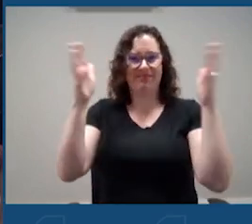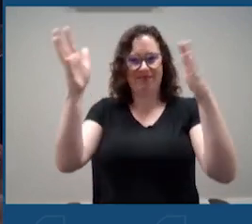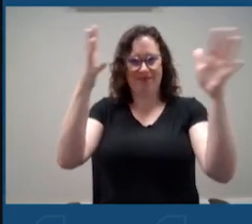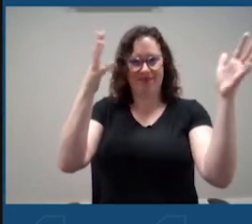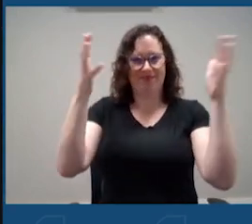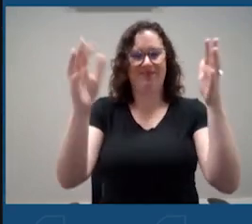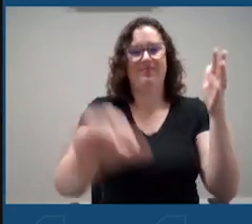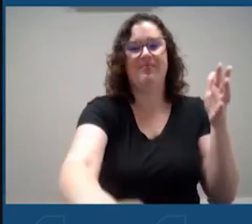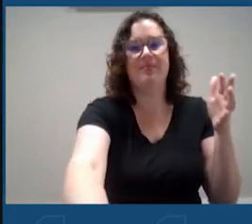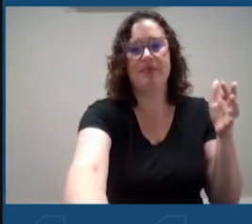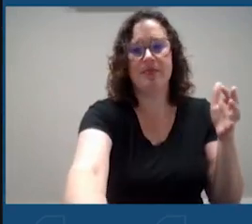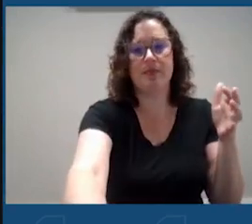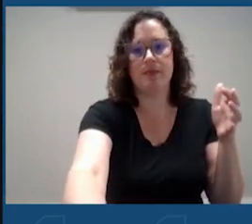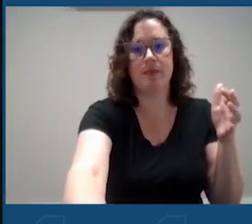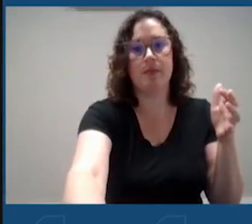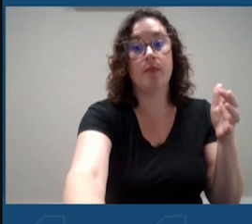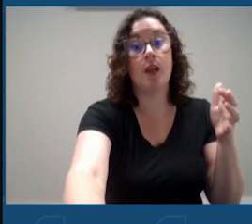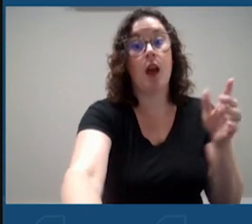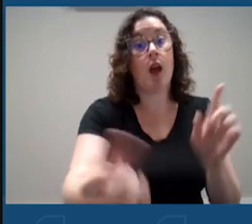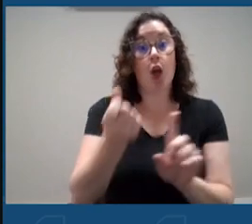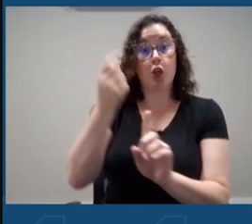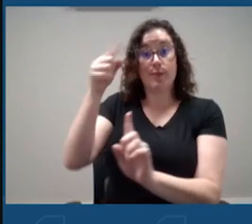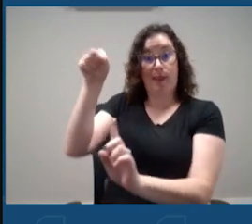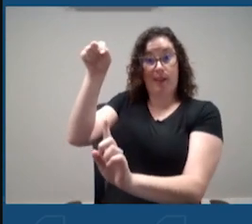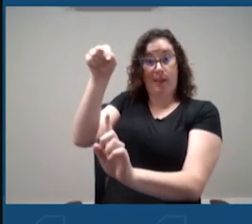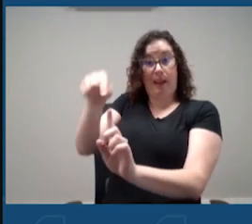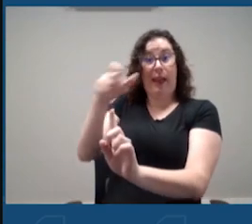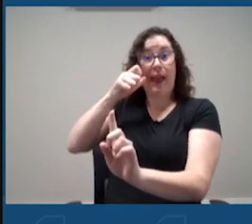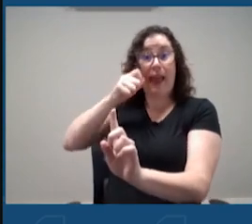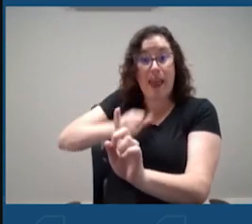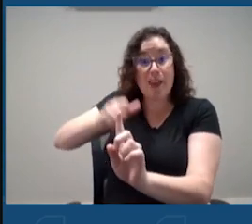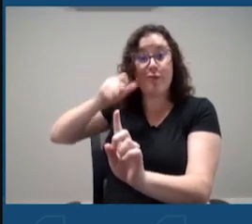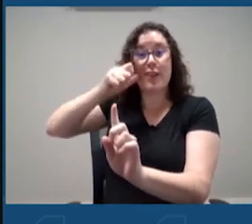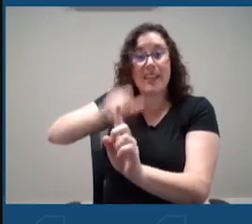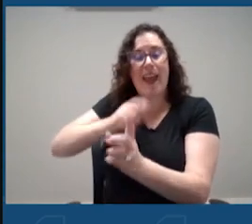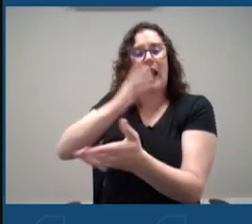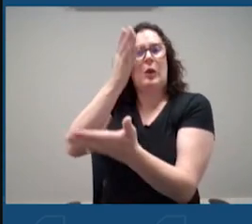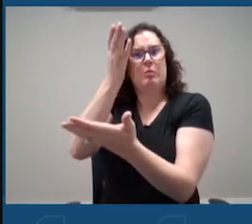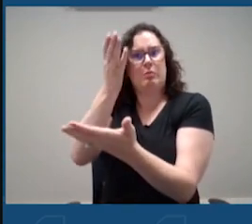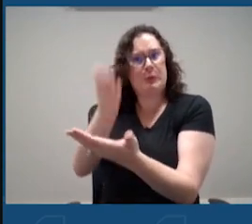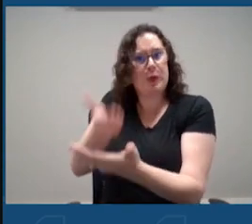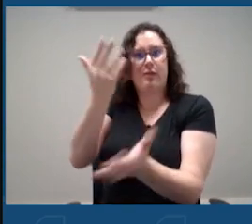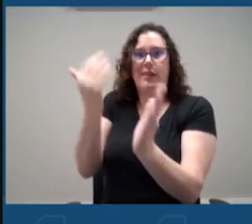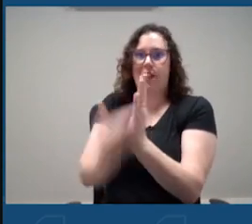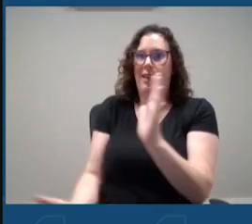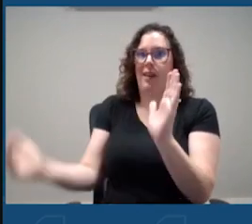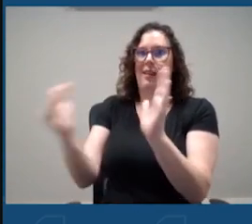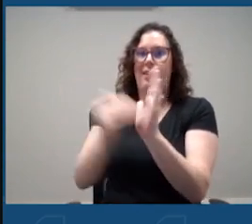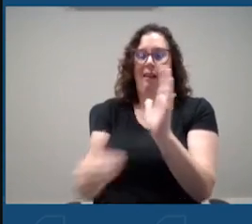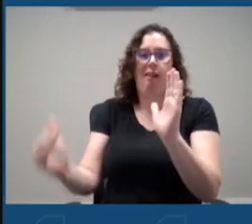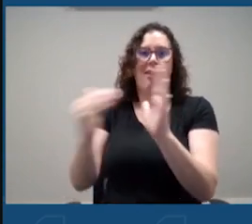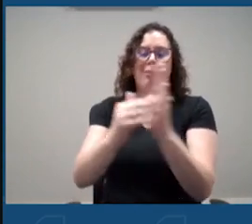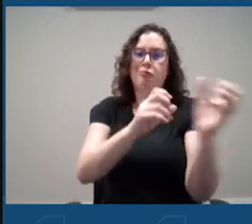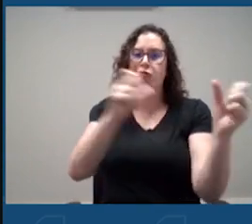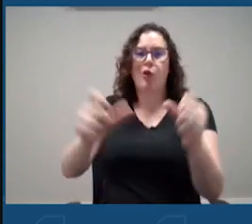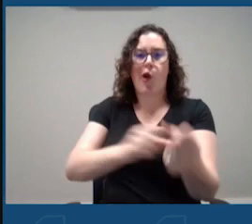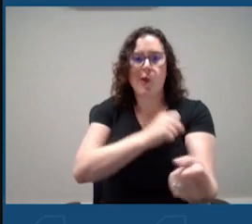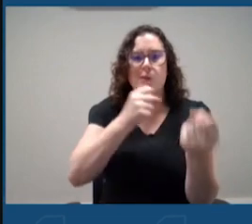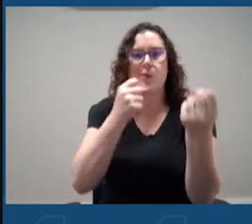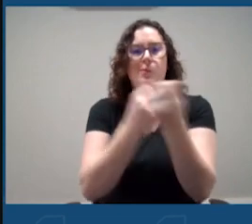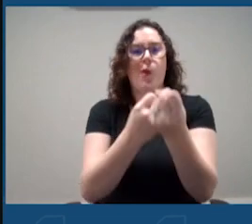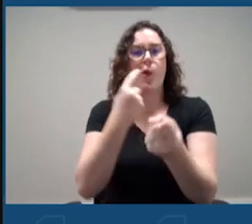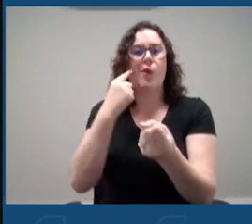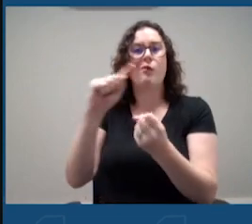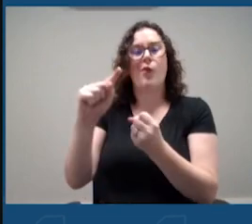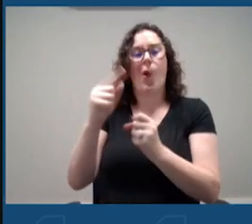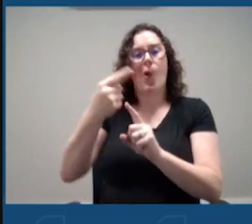Who literally by the day is proving herself to be a champion for climate change and dealing with